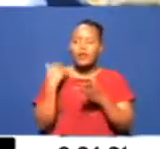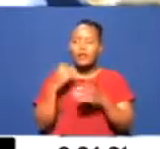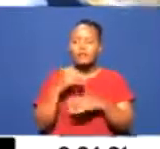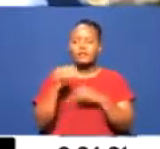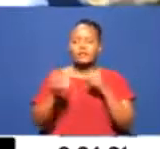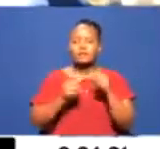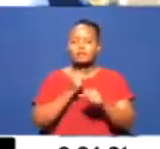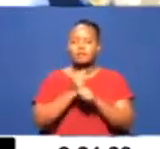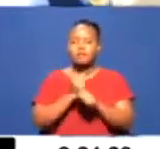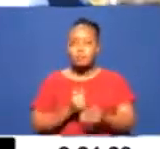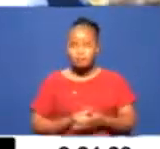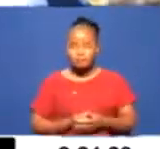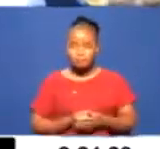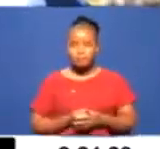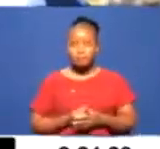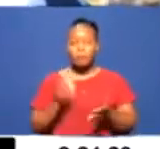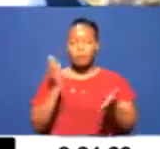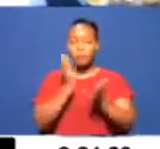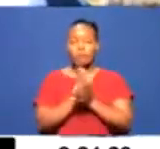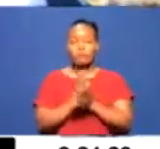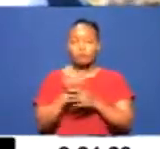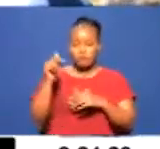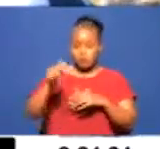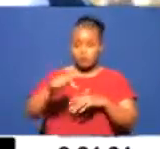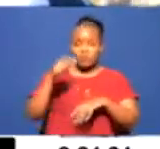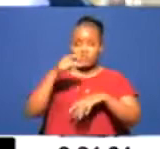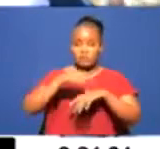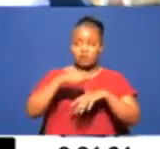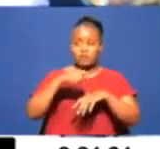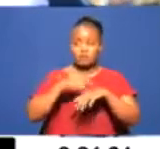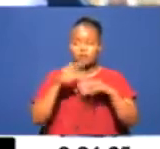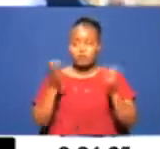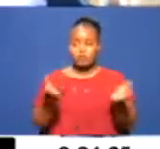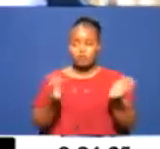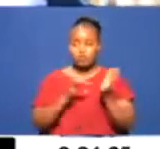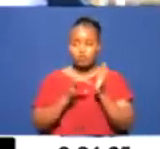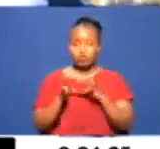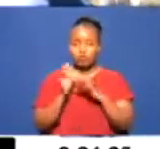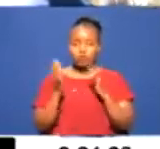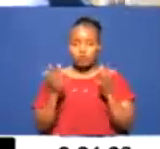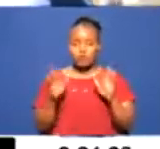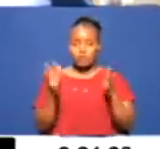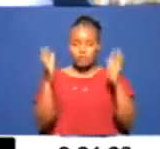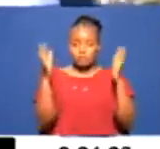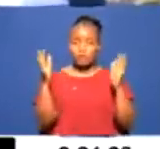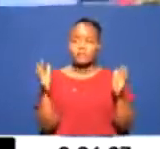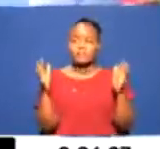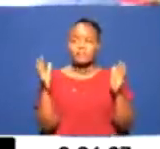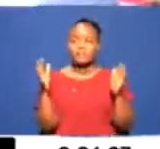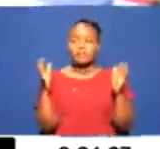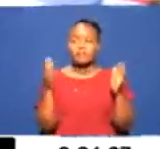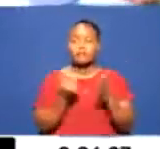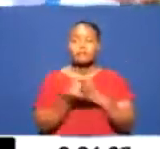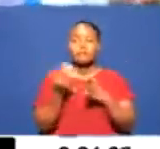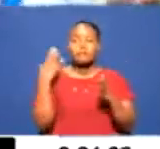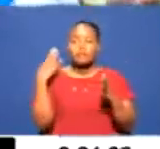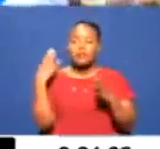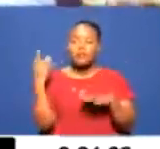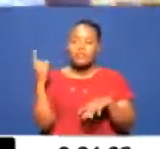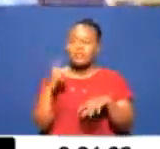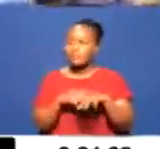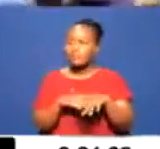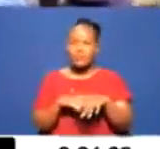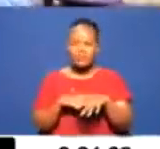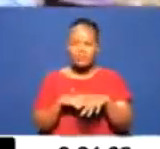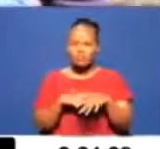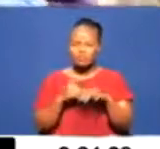Kusema ukweli, kama hii season ya hii Christmas, ya last time ilikuwaga a bit